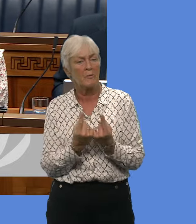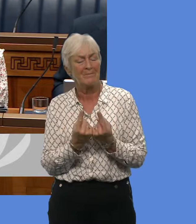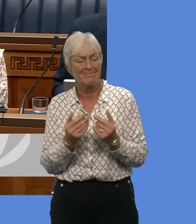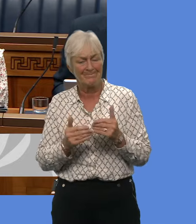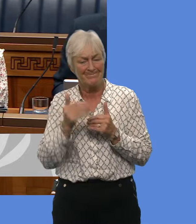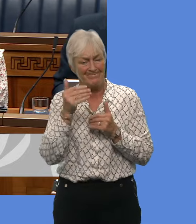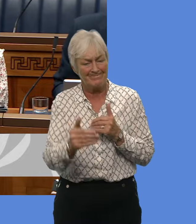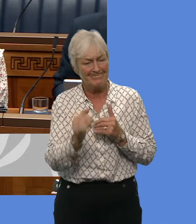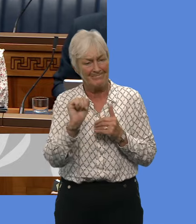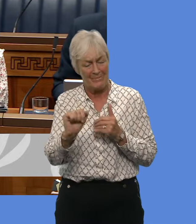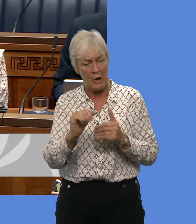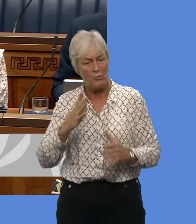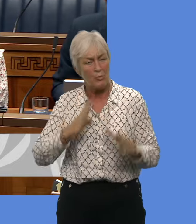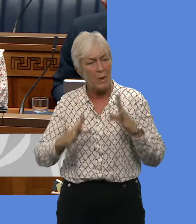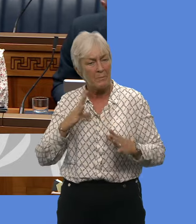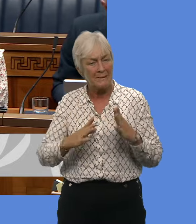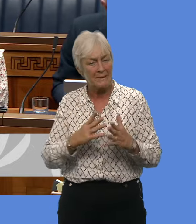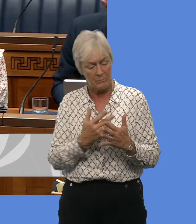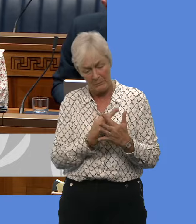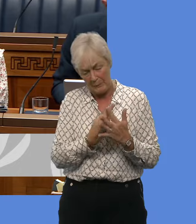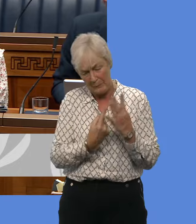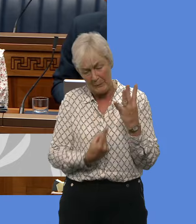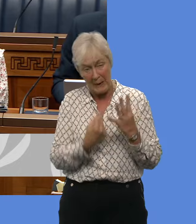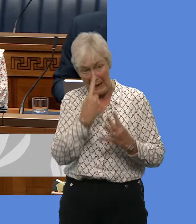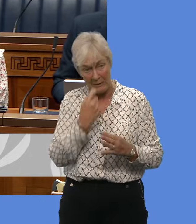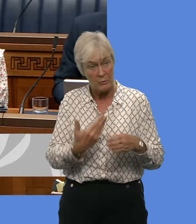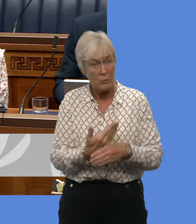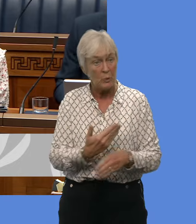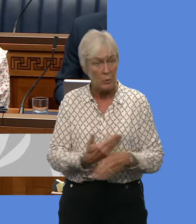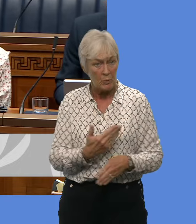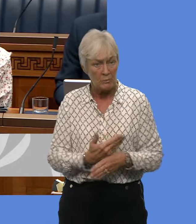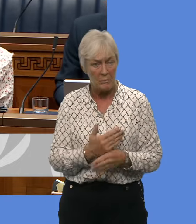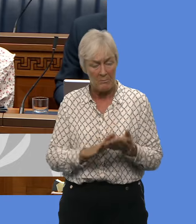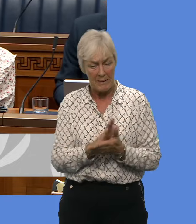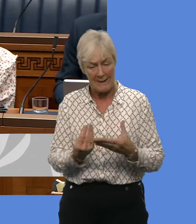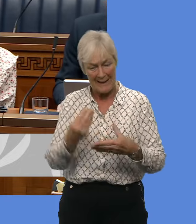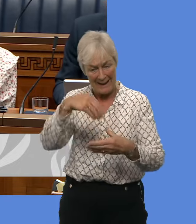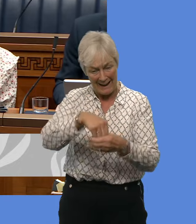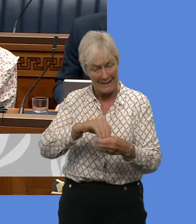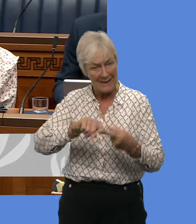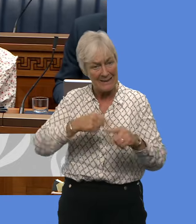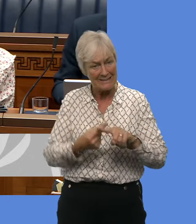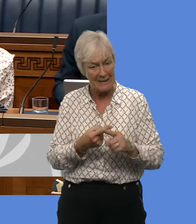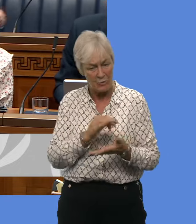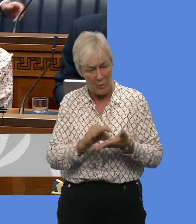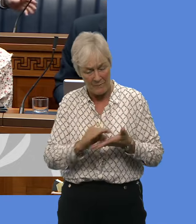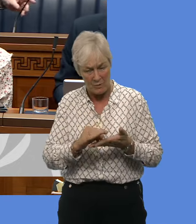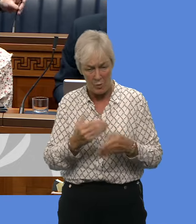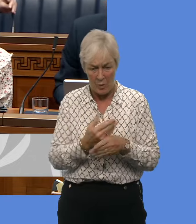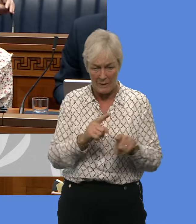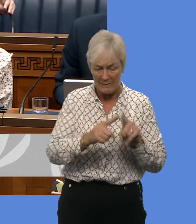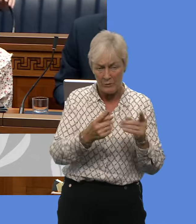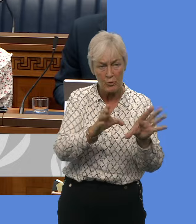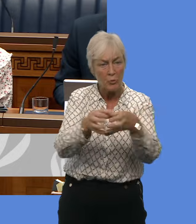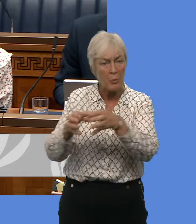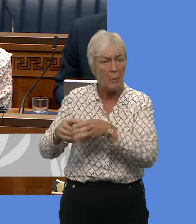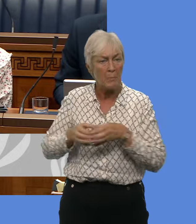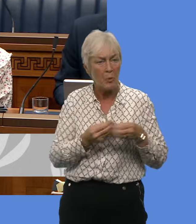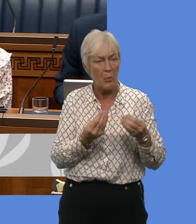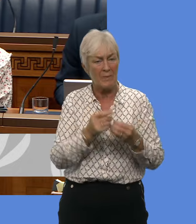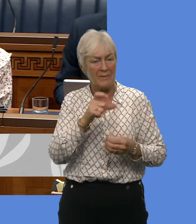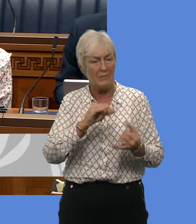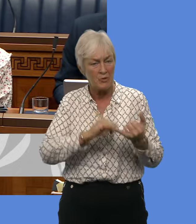that statutory requirement. There are a number of things that we can do, and indeed the unit within the Executive Office are working with agencies, with the civil